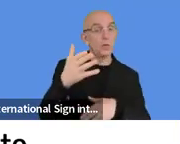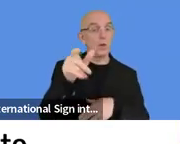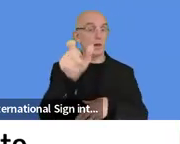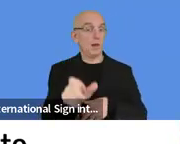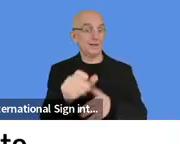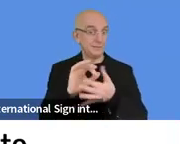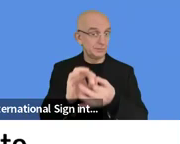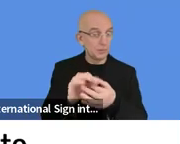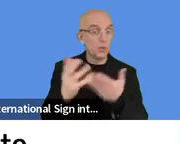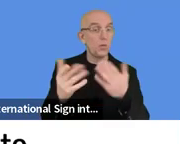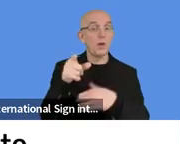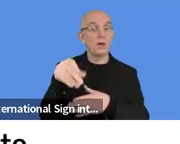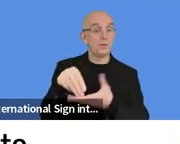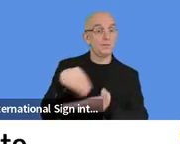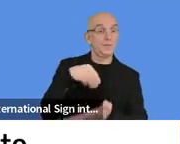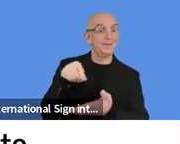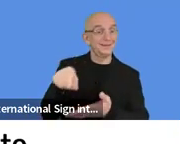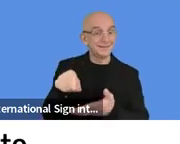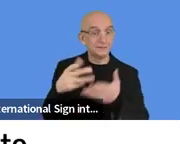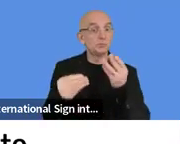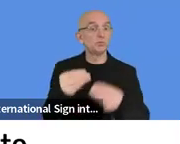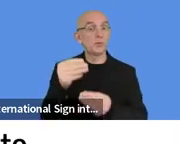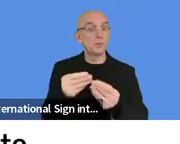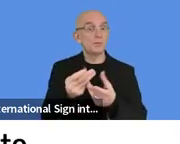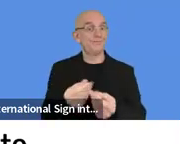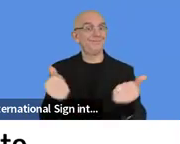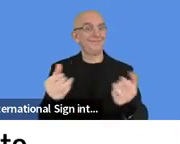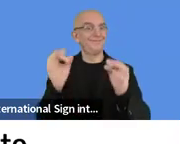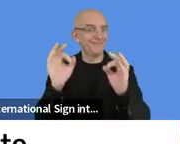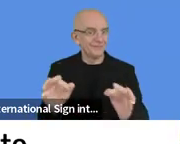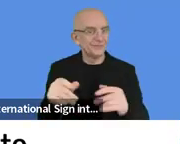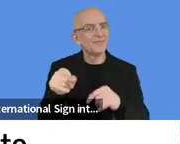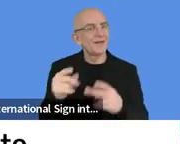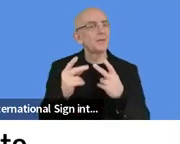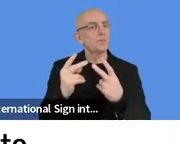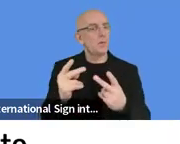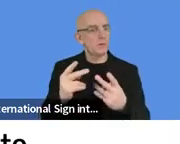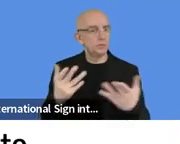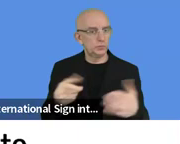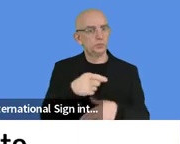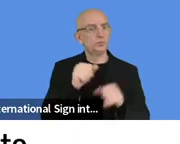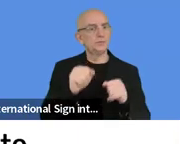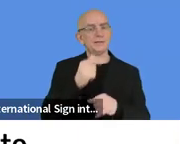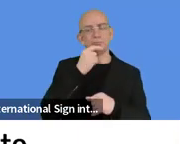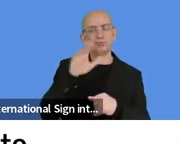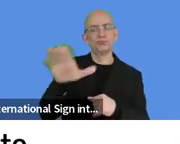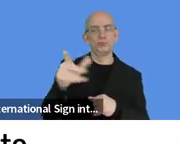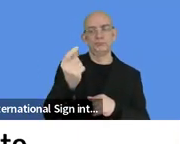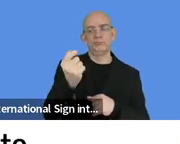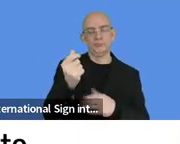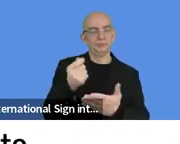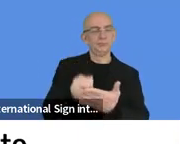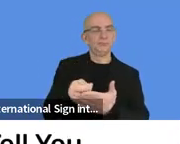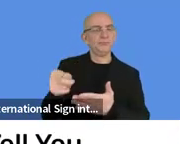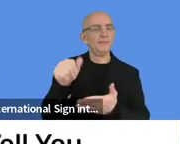you, a client, customer are facing, here's how I fix that issue, and then here's how much it costs. So they know exactly what